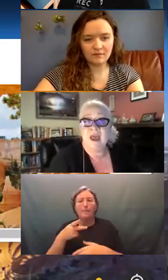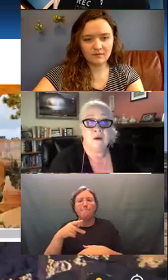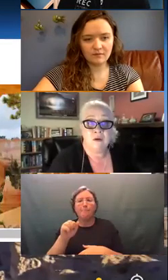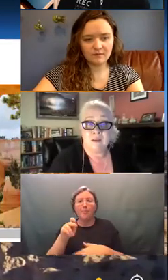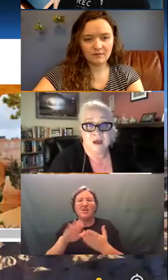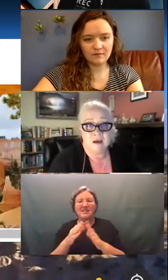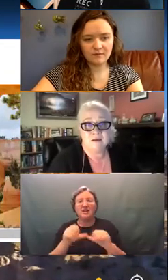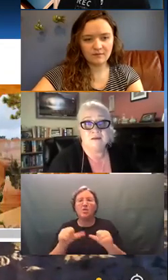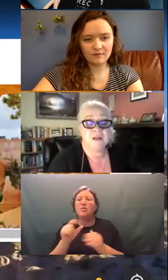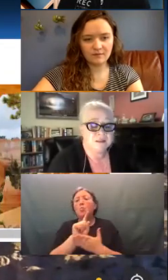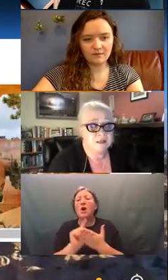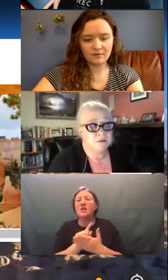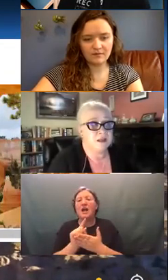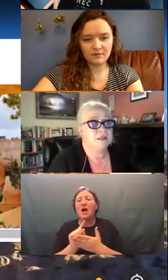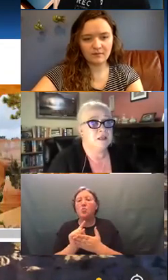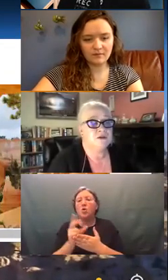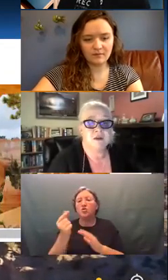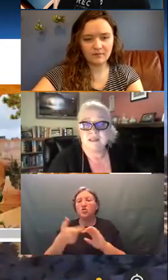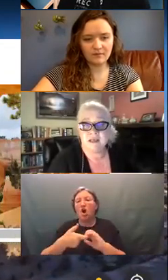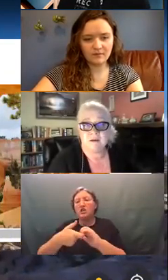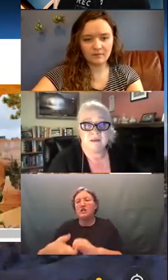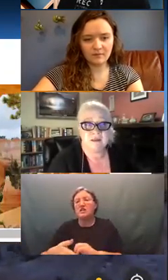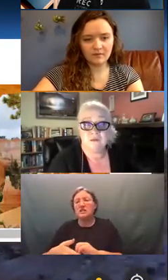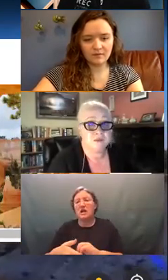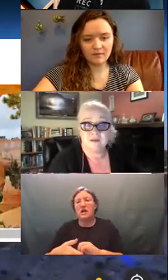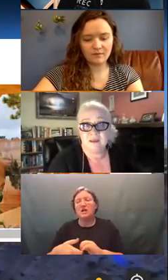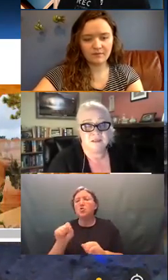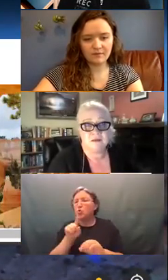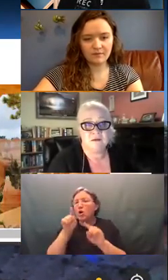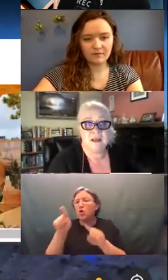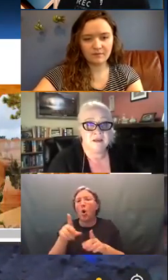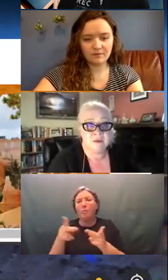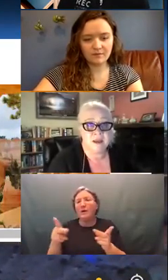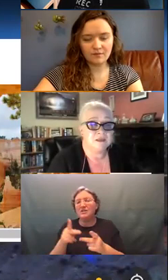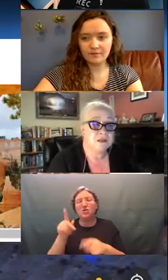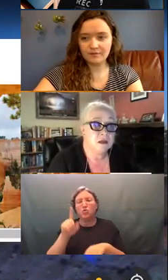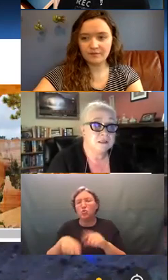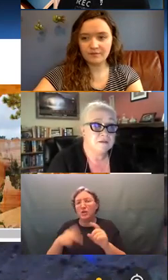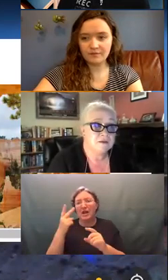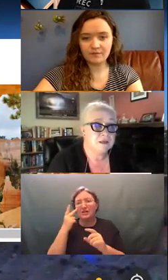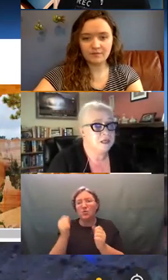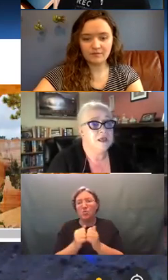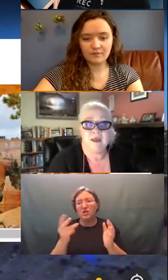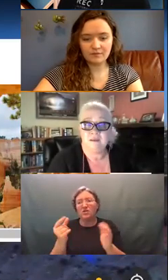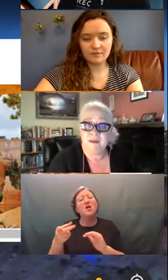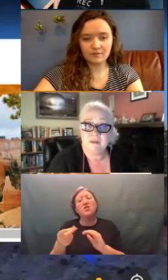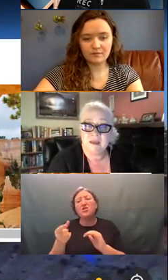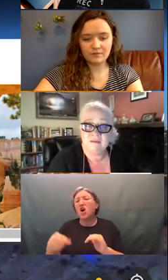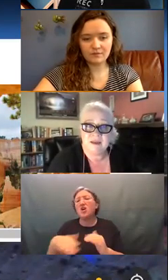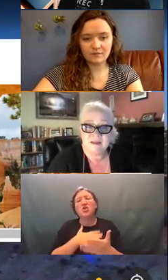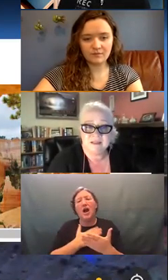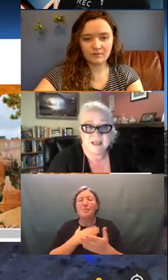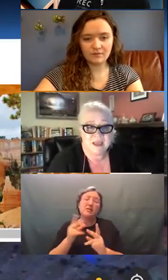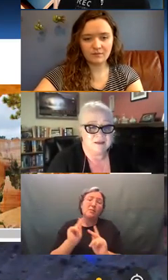these hour-long dog sled rides, and you can get to areas that you wouldn't get to any other way. And the dogs love it, and the people